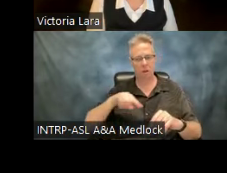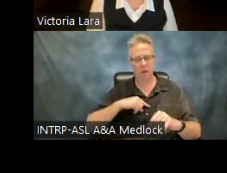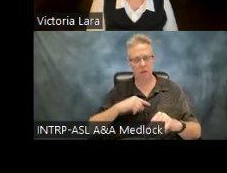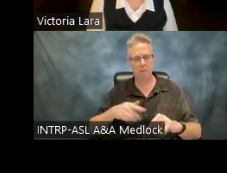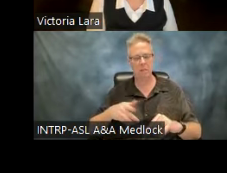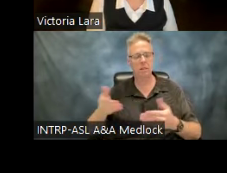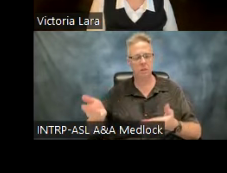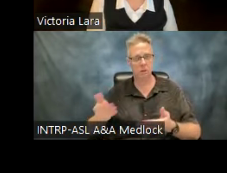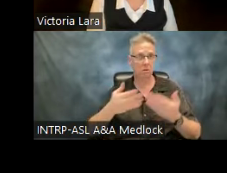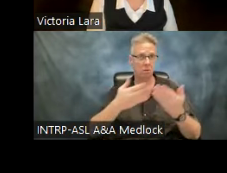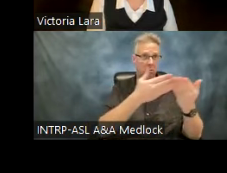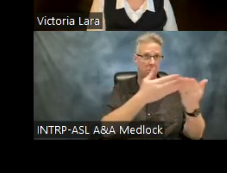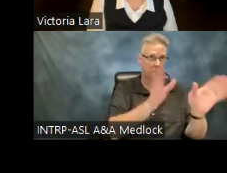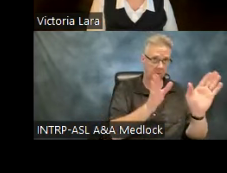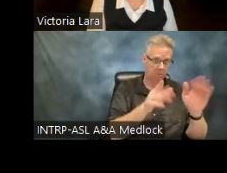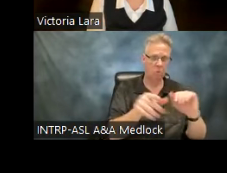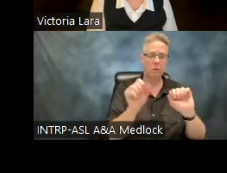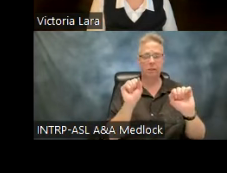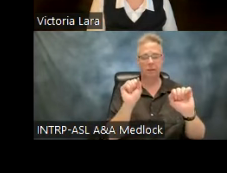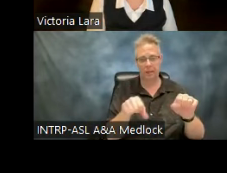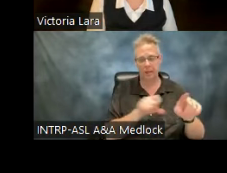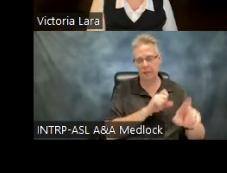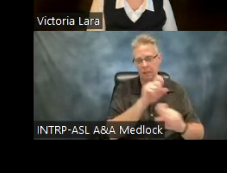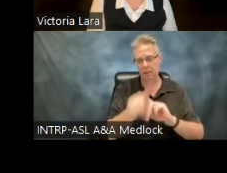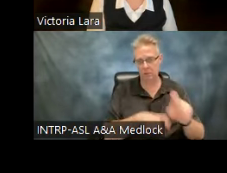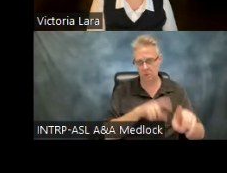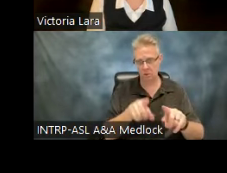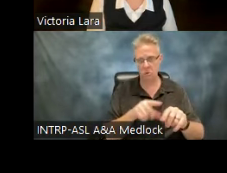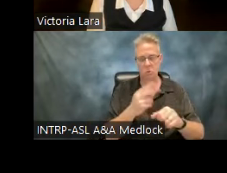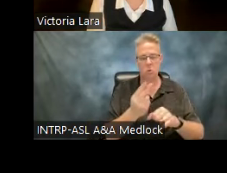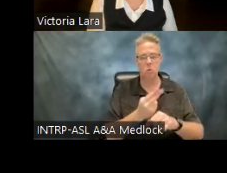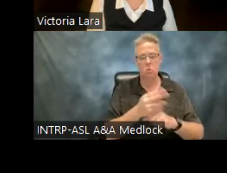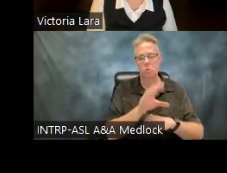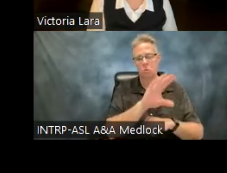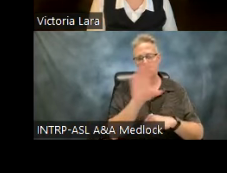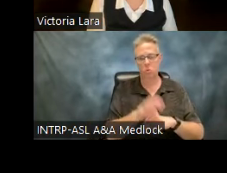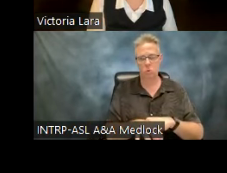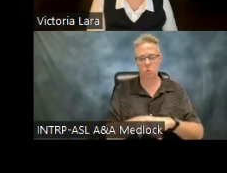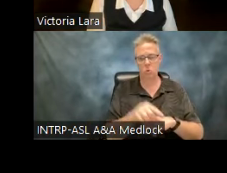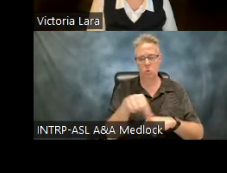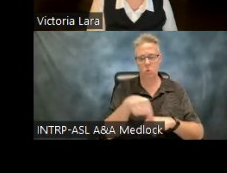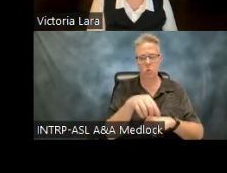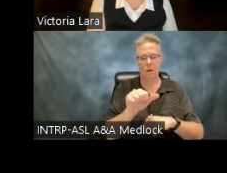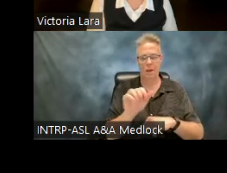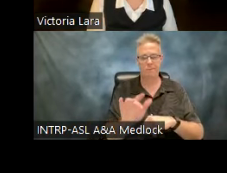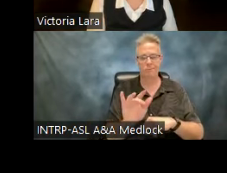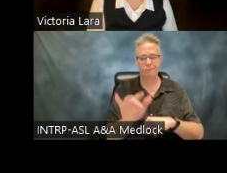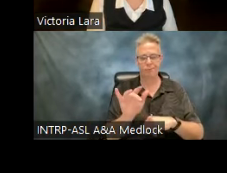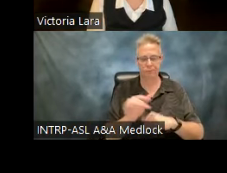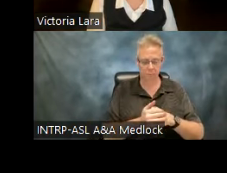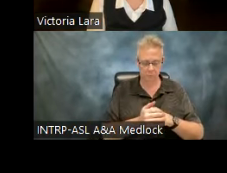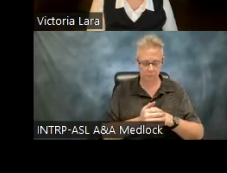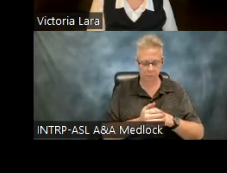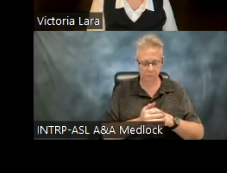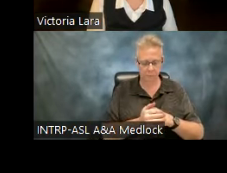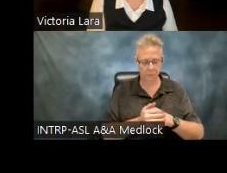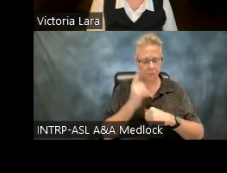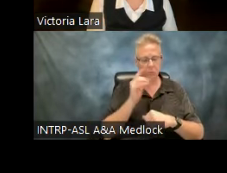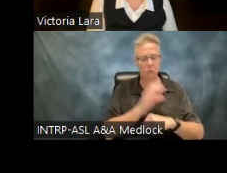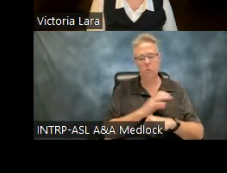the public will be able to ask questions using Zoom Q&A feature. As the commissioners